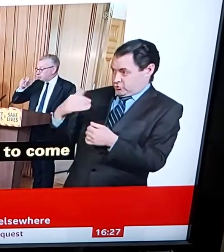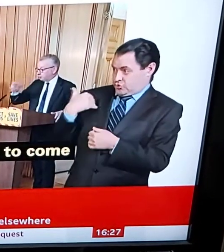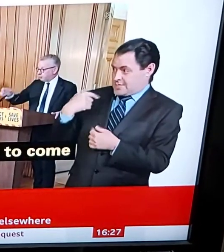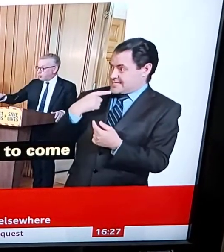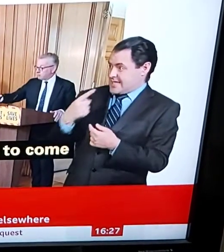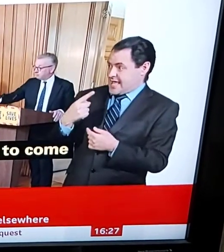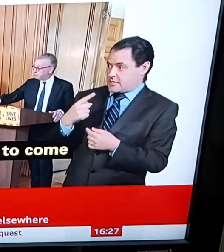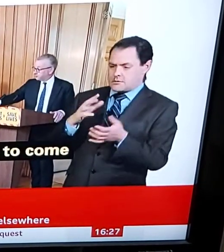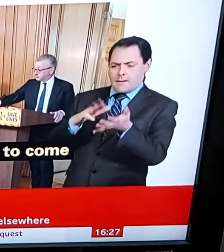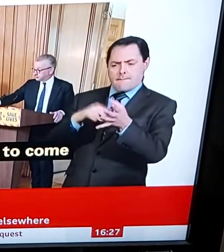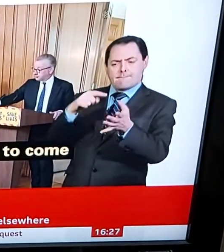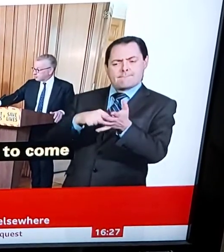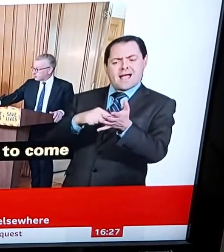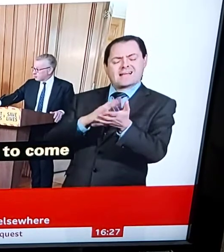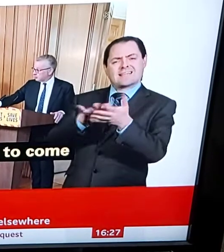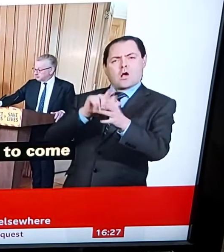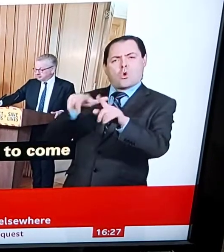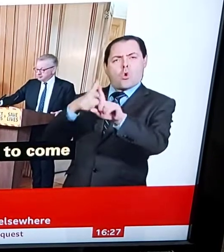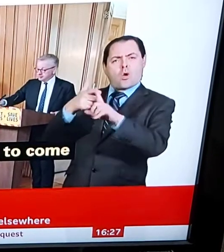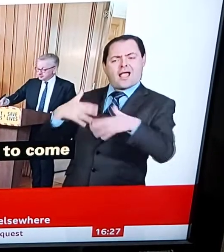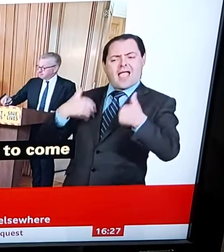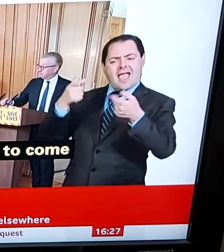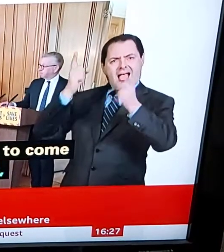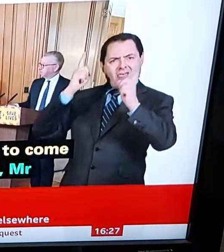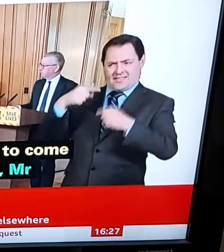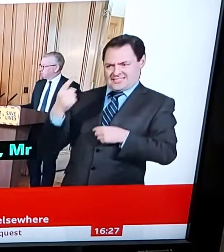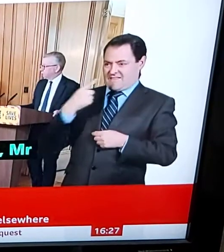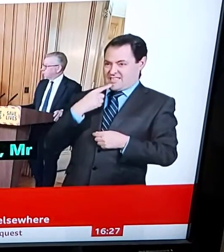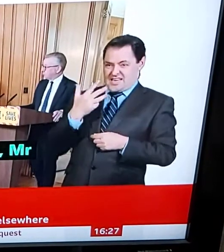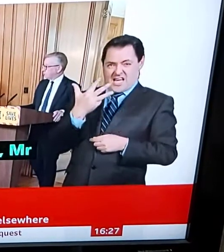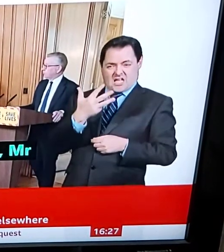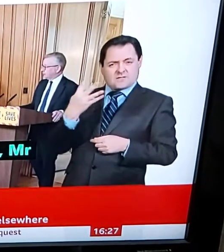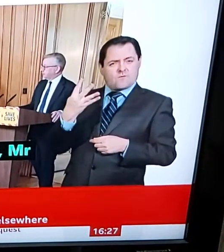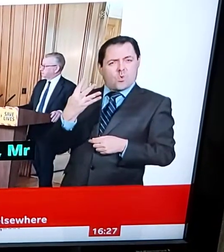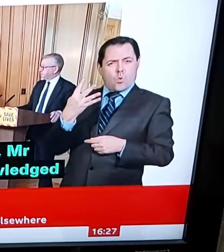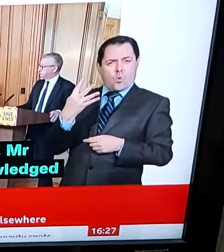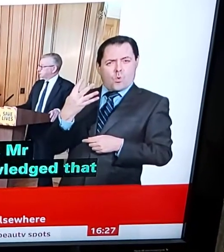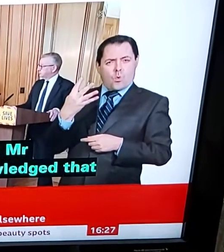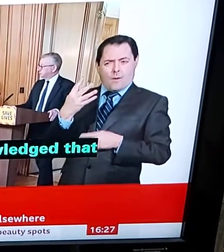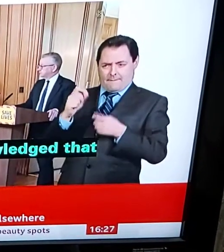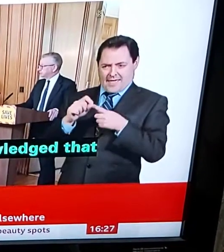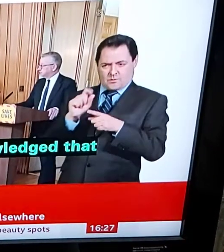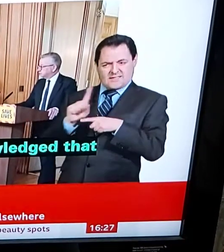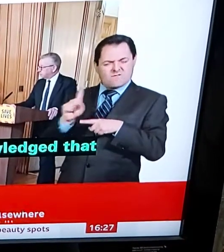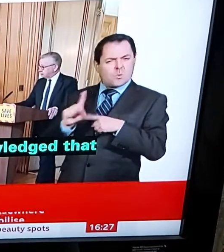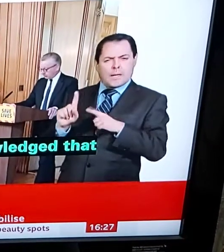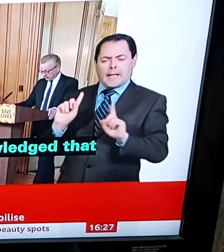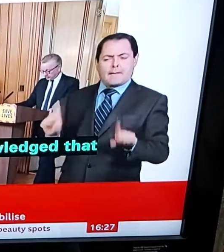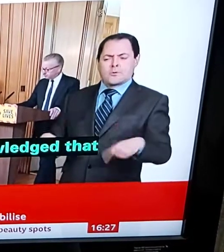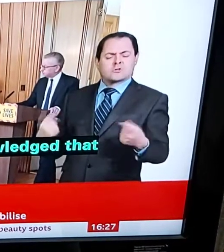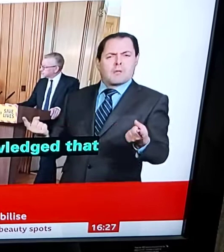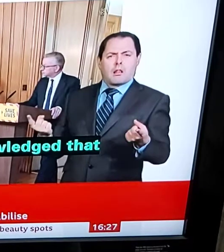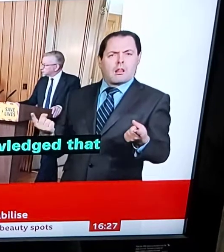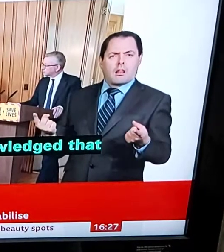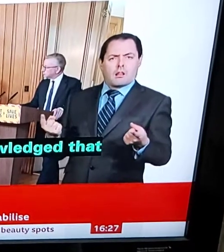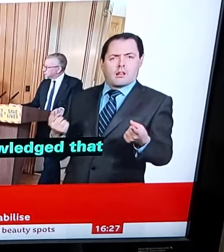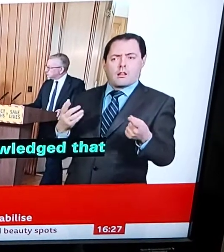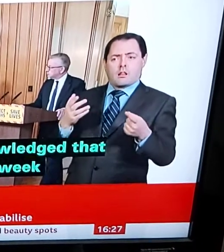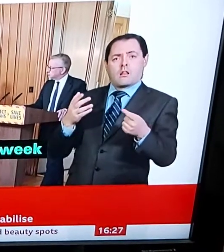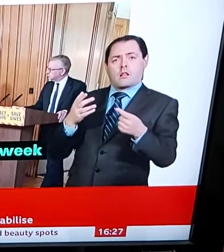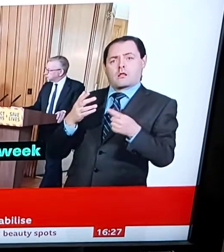Matt Hancock, the Health Secretary, acknowledged that he couldn't live on £94 a week for statutory sick pay. Universal Credit has been made more generous by